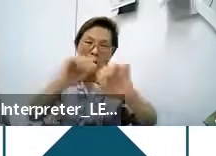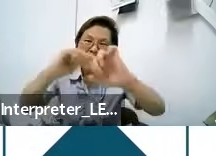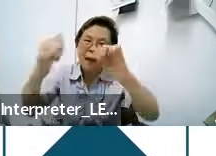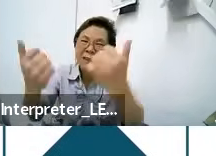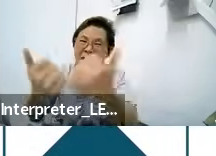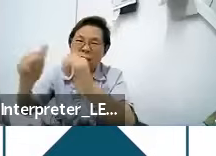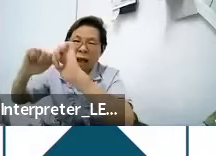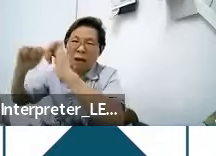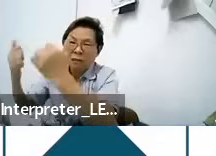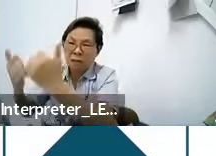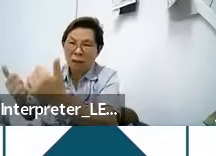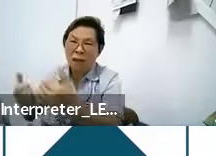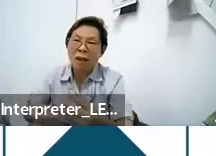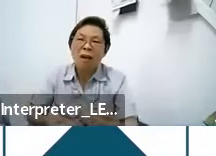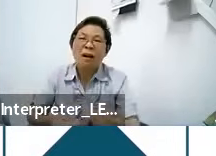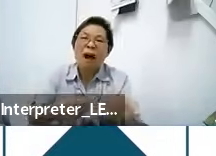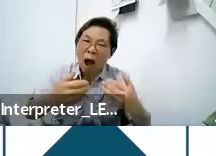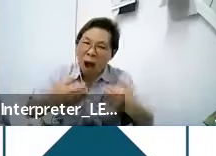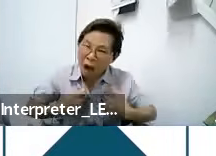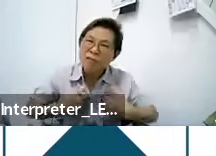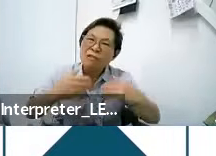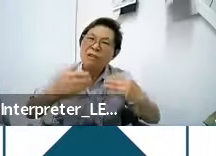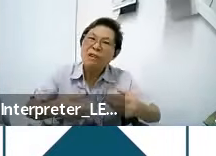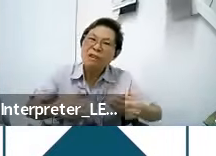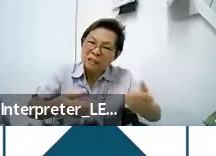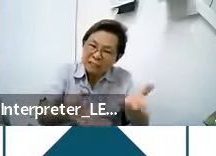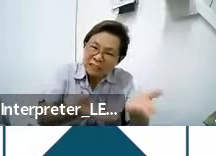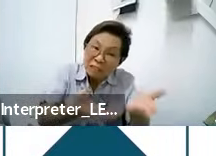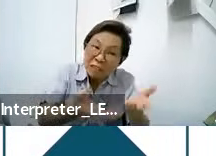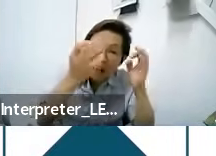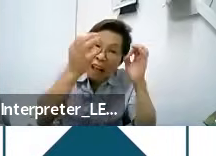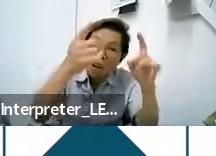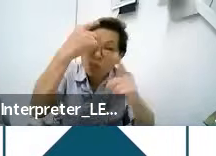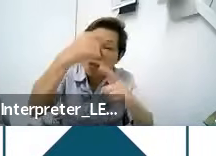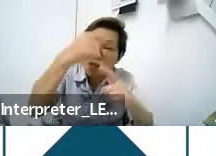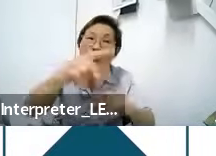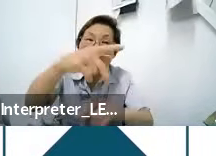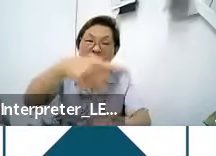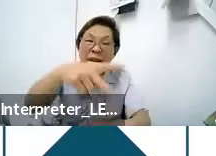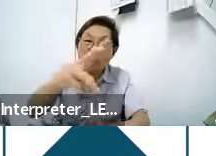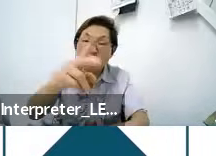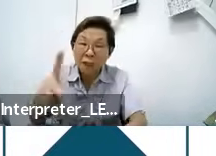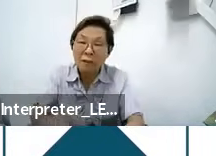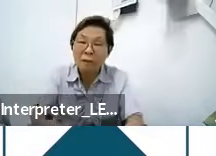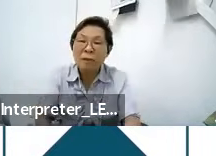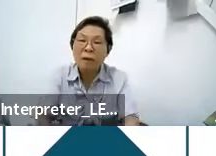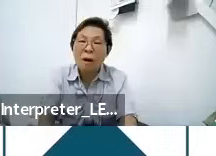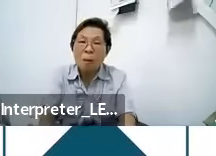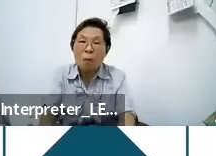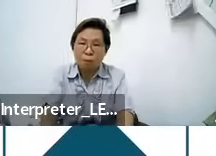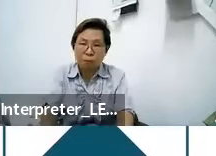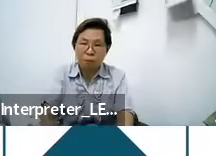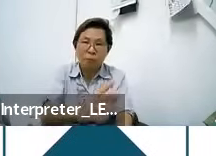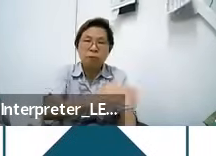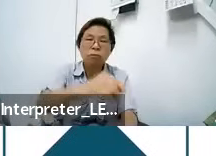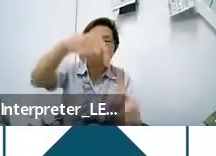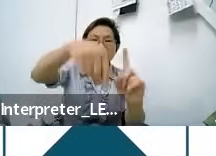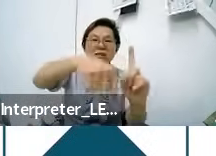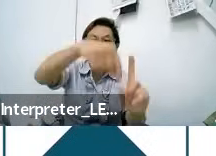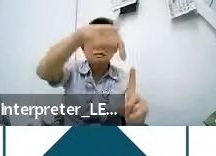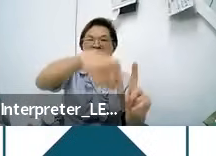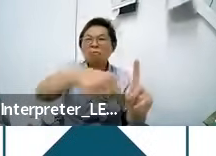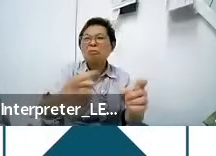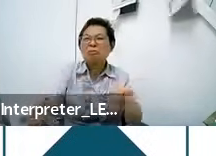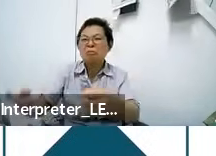agency providing education for students with disabilities, and the data is not